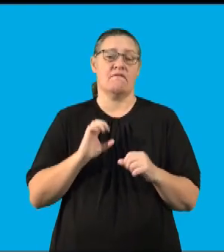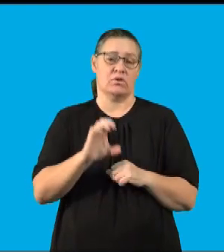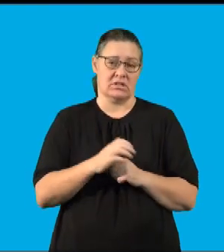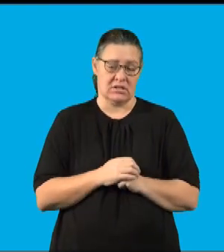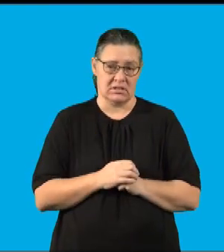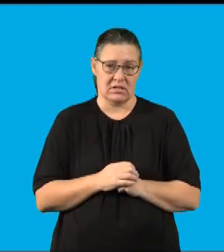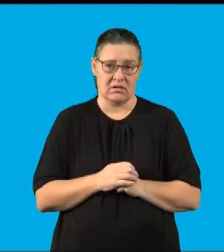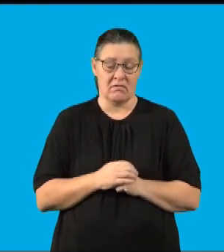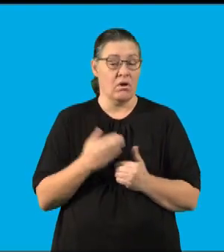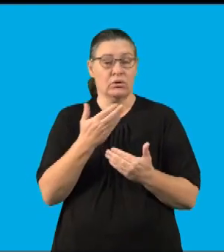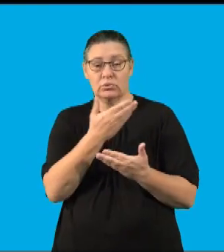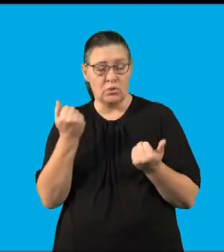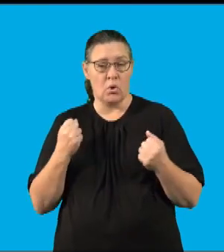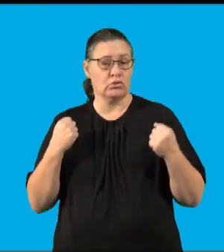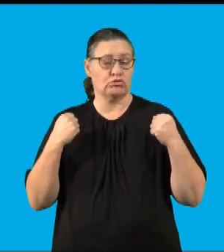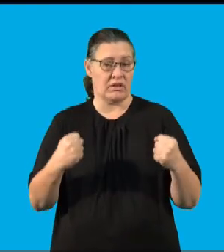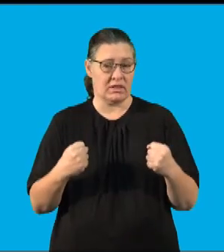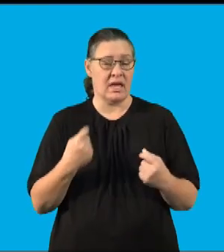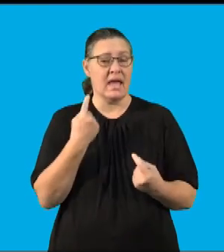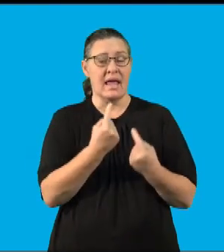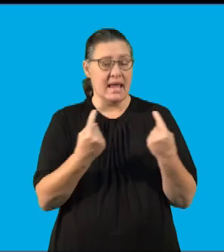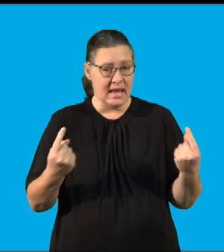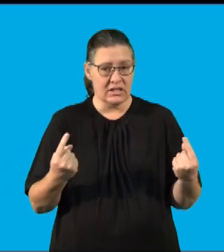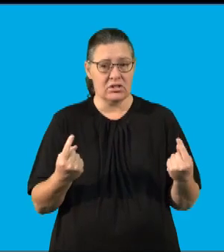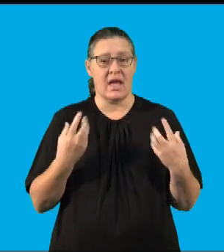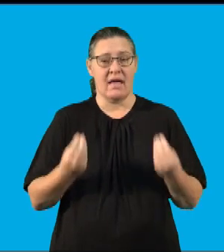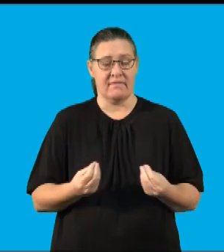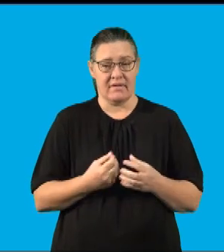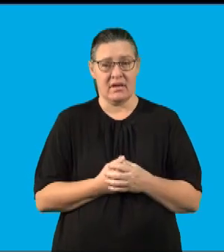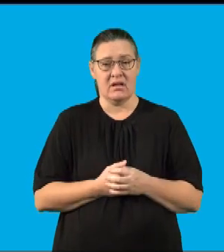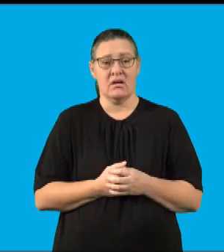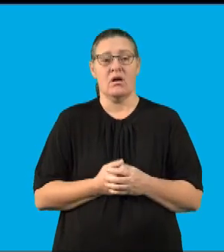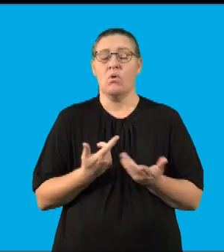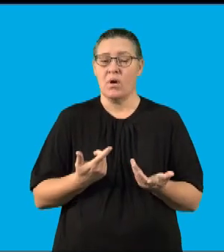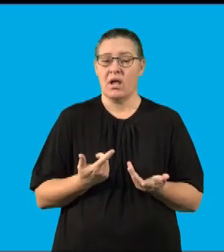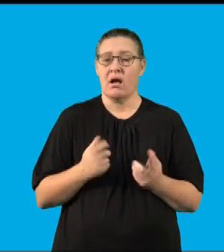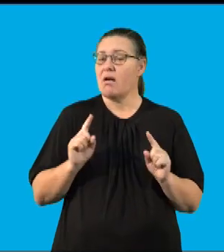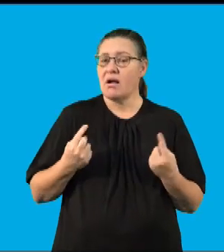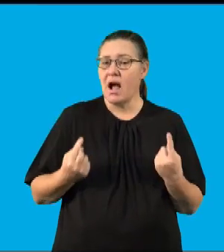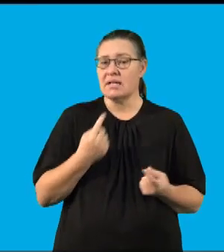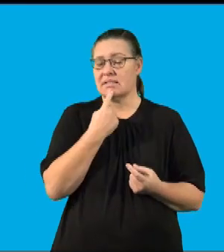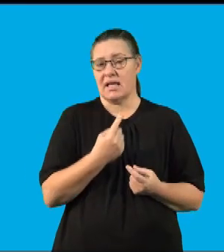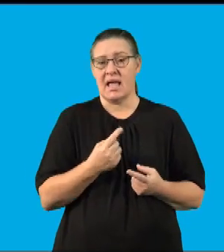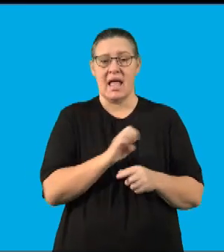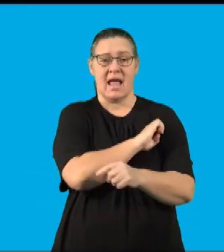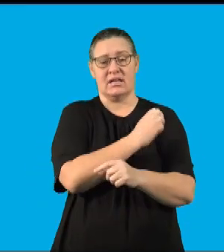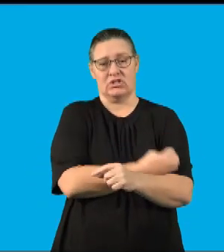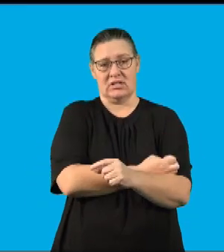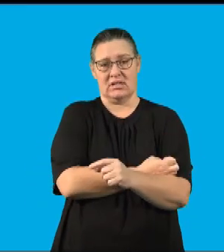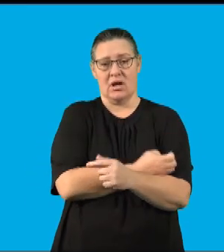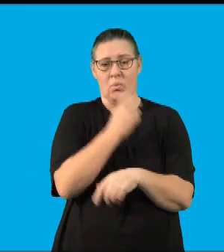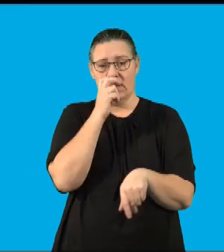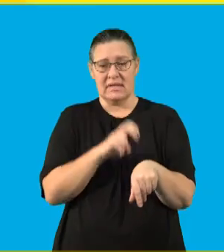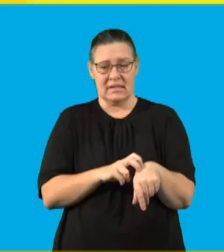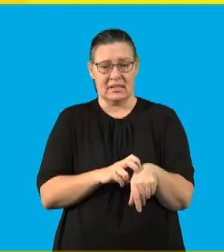said. So if we do not know the strength that each intermolecular force possesses, we aren't then going to be able to talk about the energy that